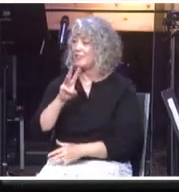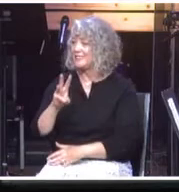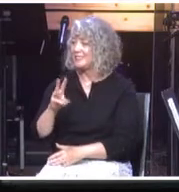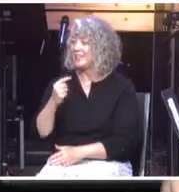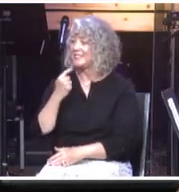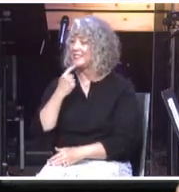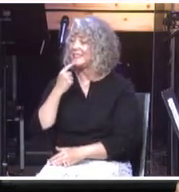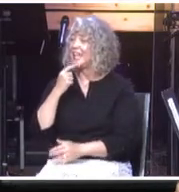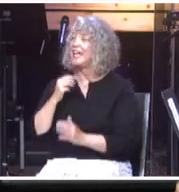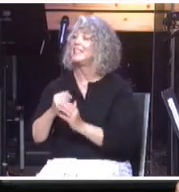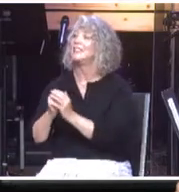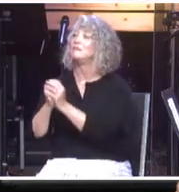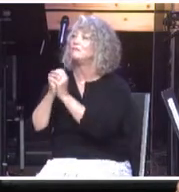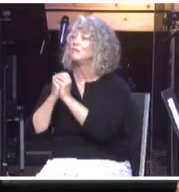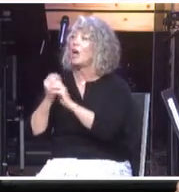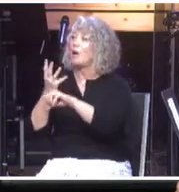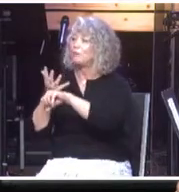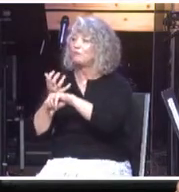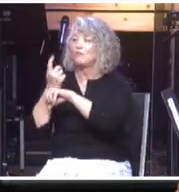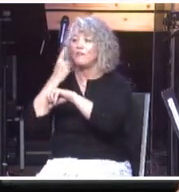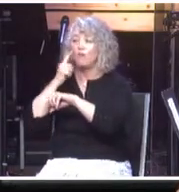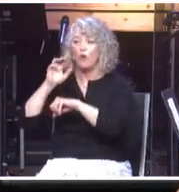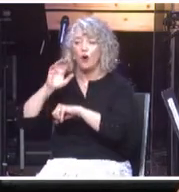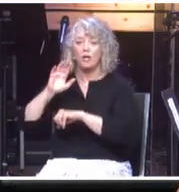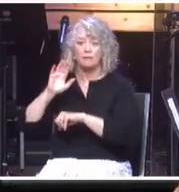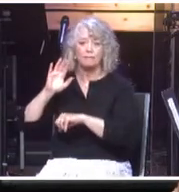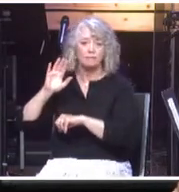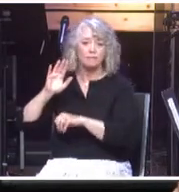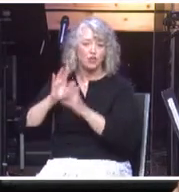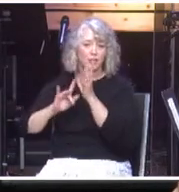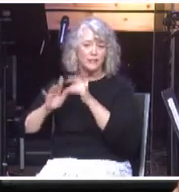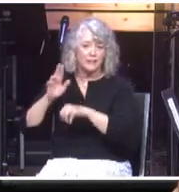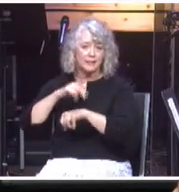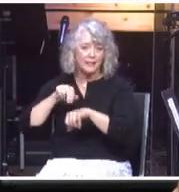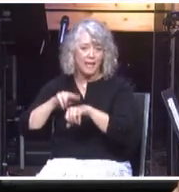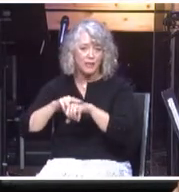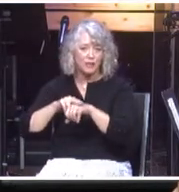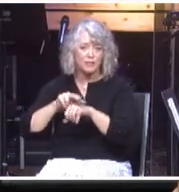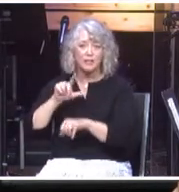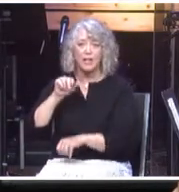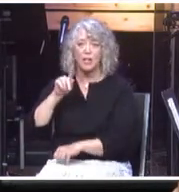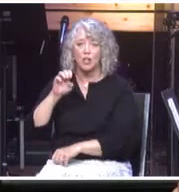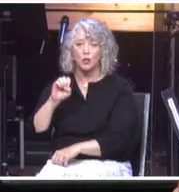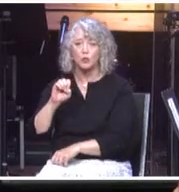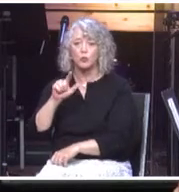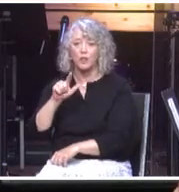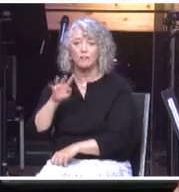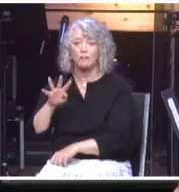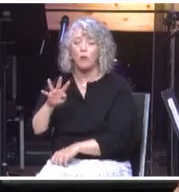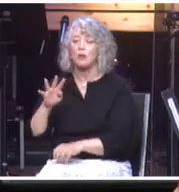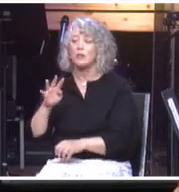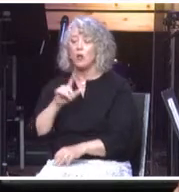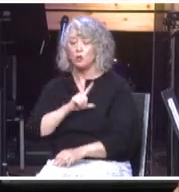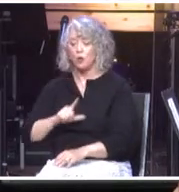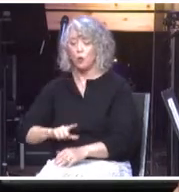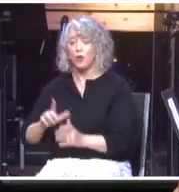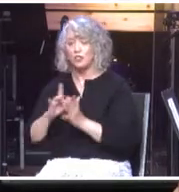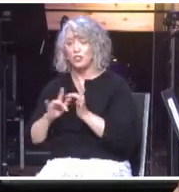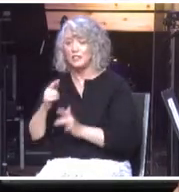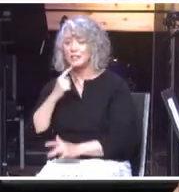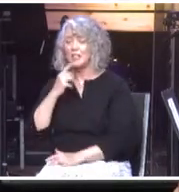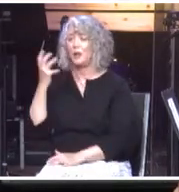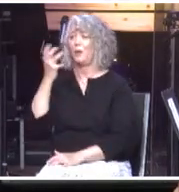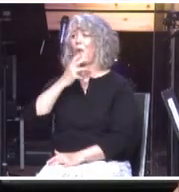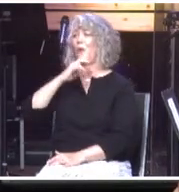his nation, Luke 13:34. There our Lord said, "O Jerusalem, O